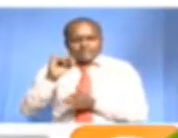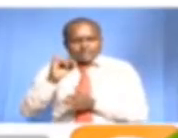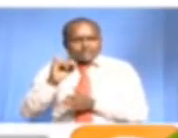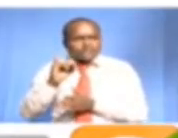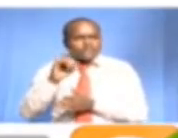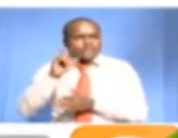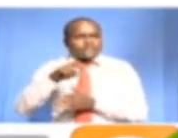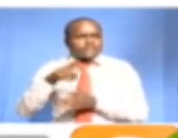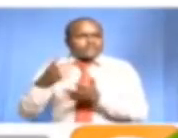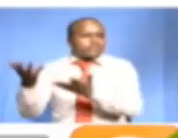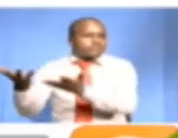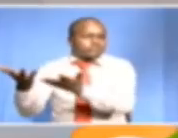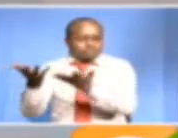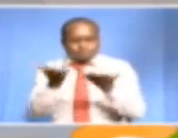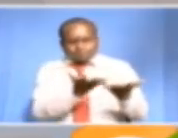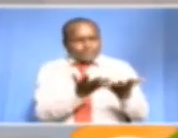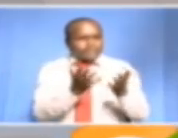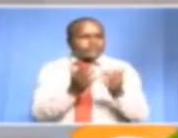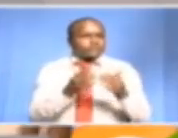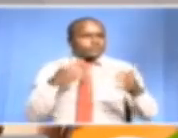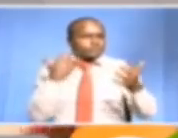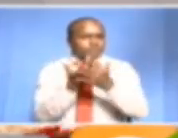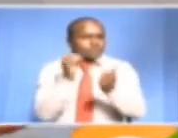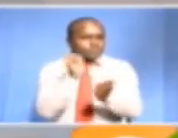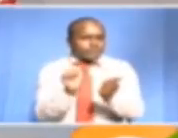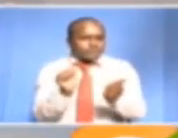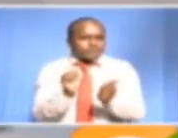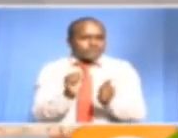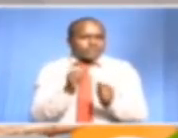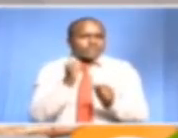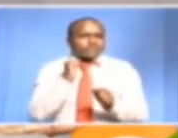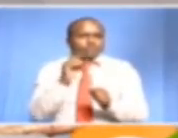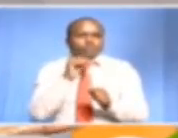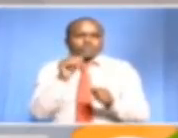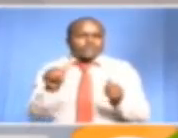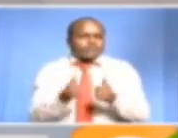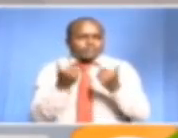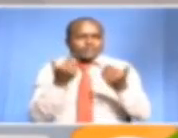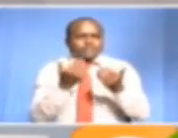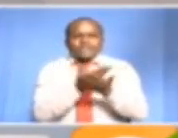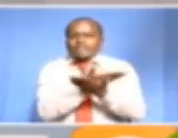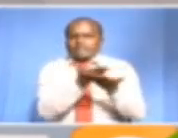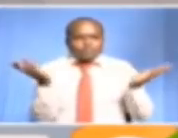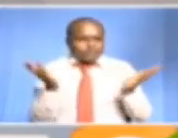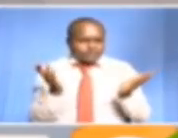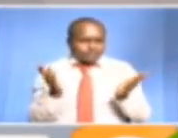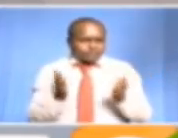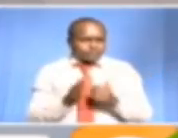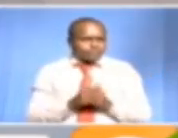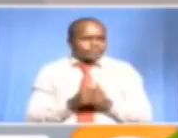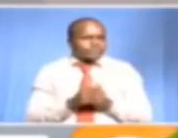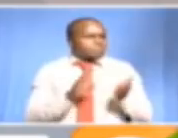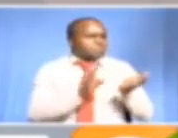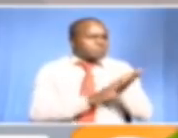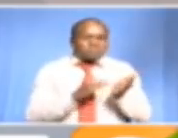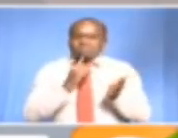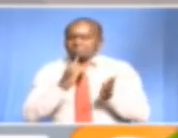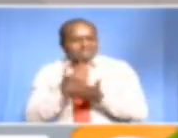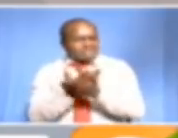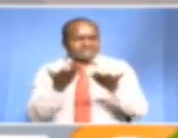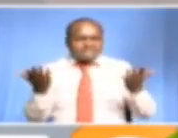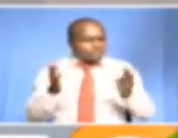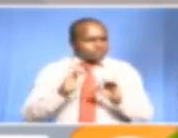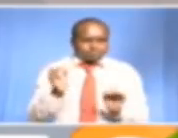bring the culprits to book. It should not happen anywhere. It should not happen in Migori. It should not happen in Turkana. It should not happen anywhere. You